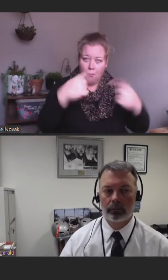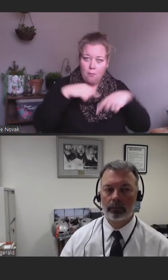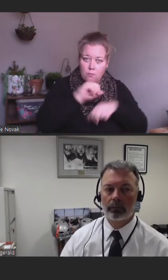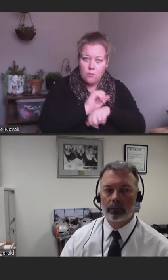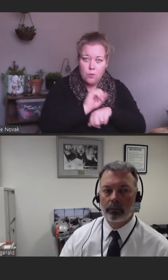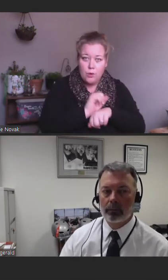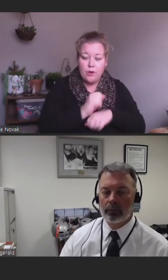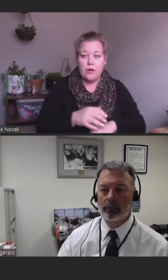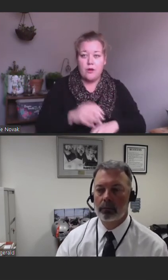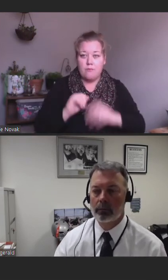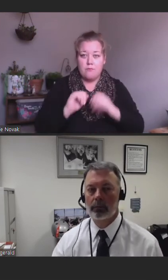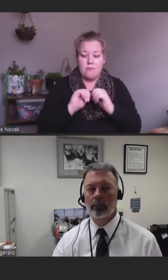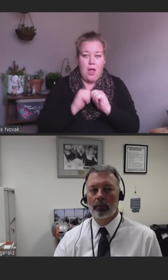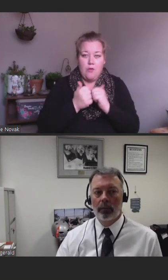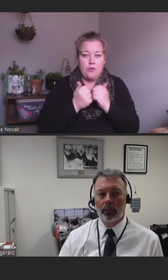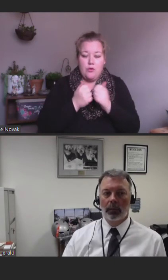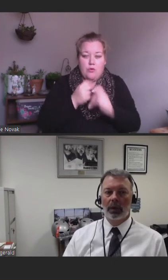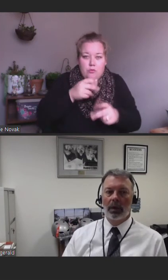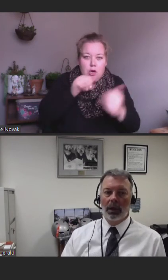how do you handle that burnout?